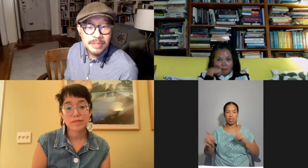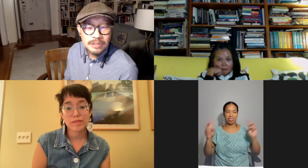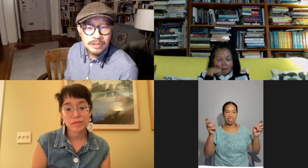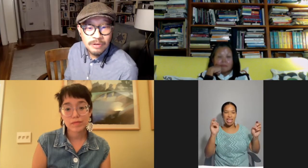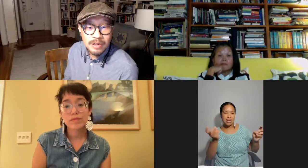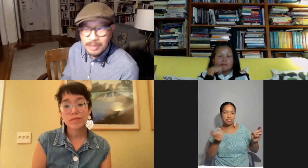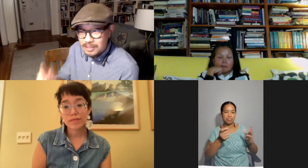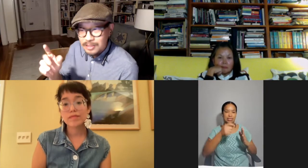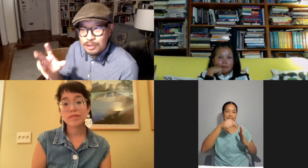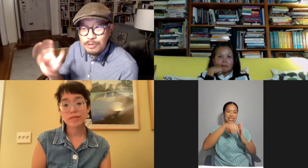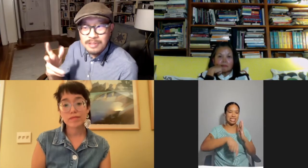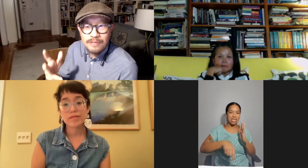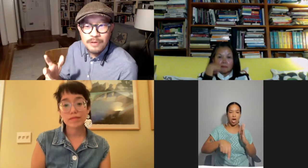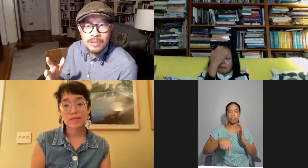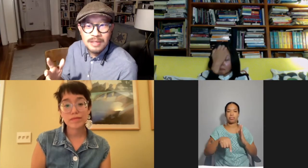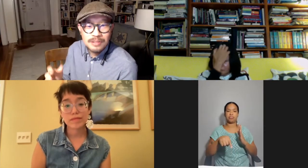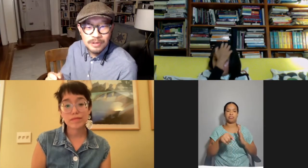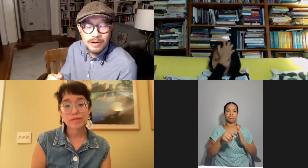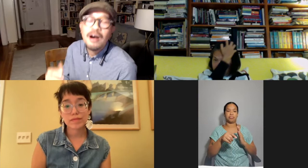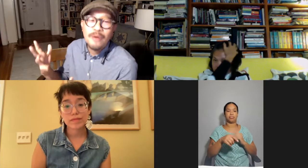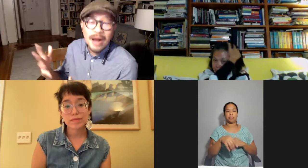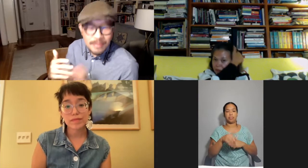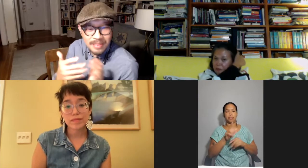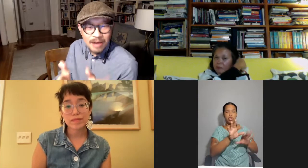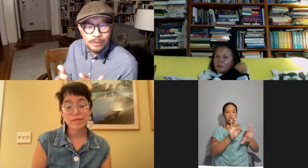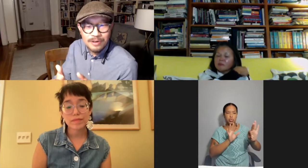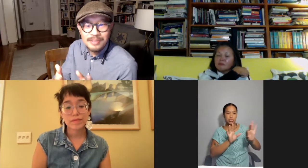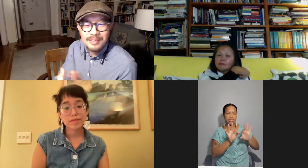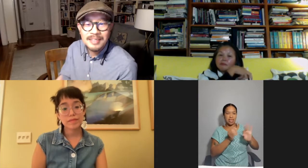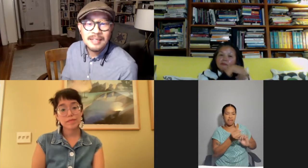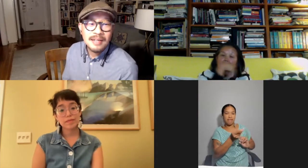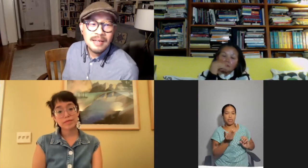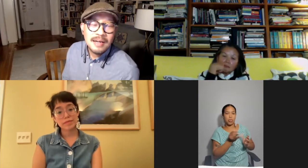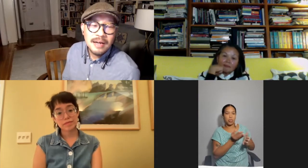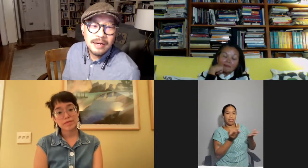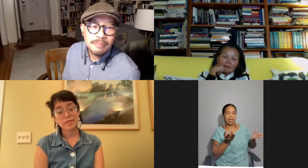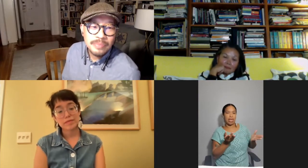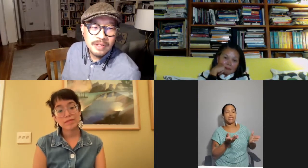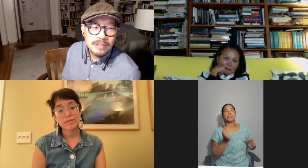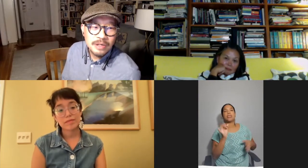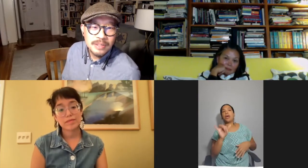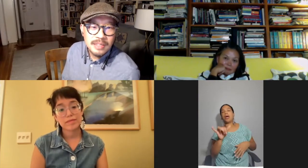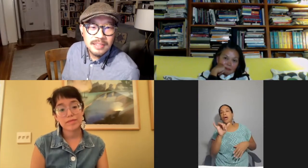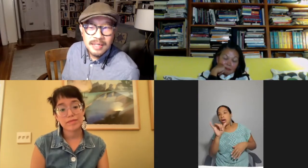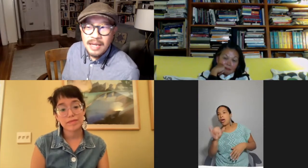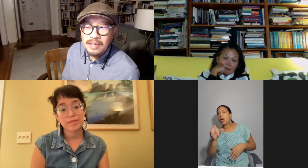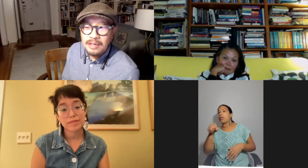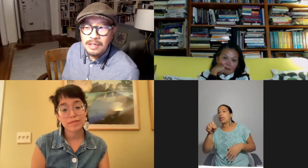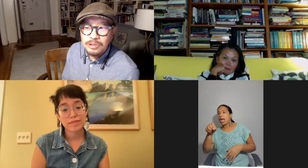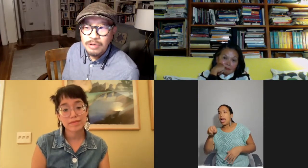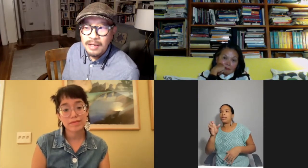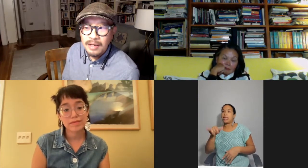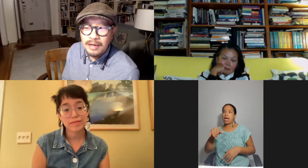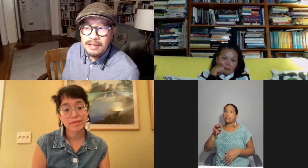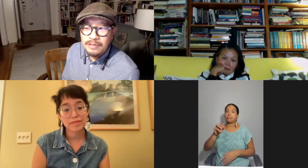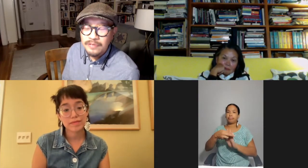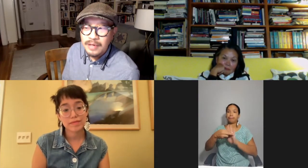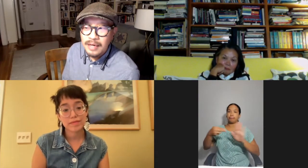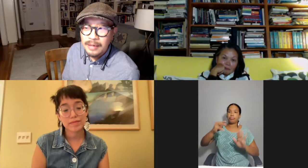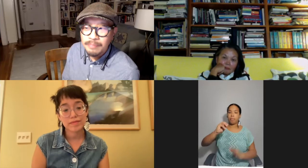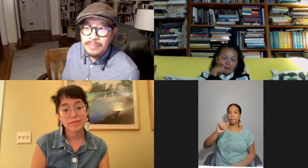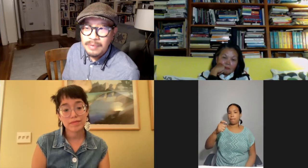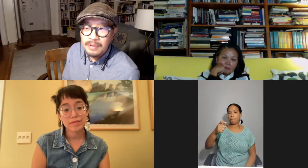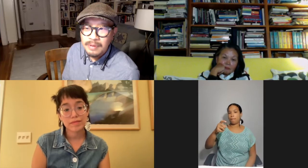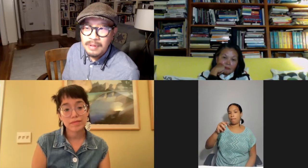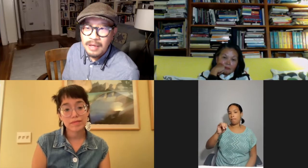all their potential glory. But it just chooses a few things, so you go, "Oh, I'm in that world." So it's a kind of a trick of